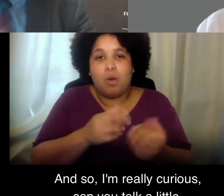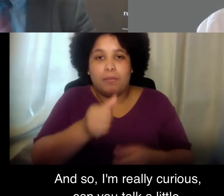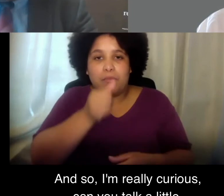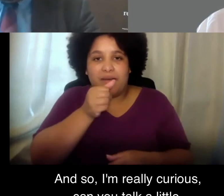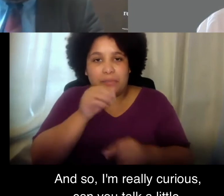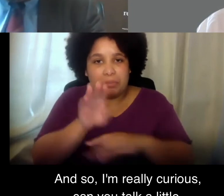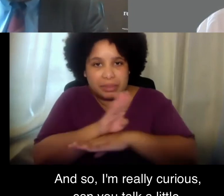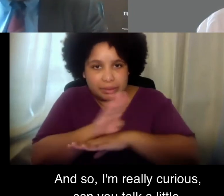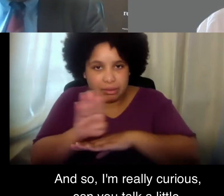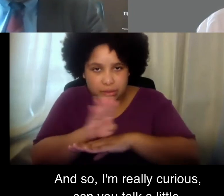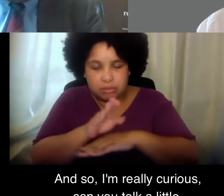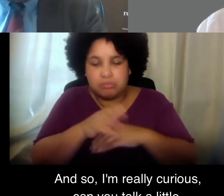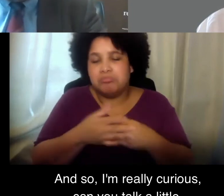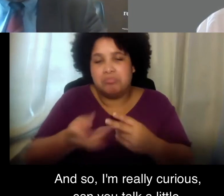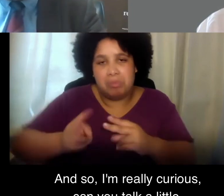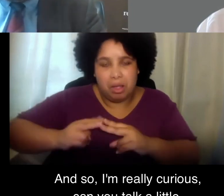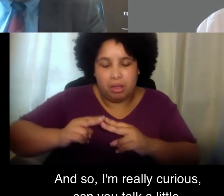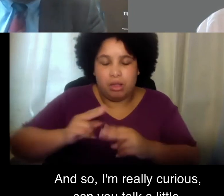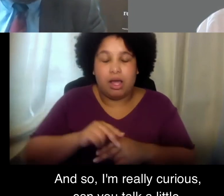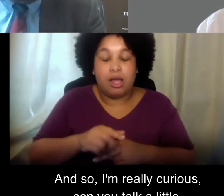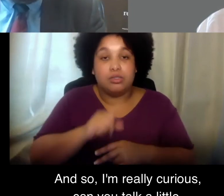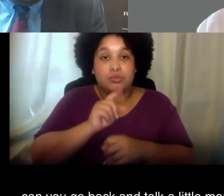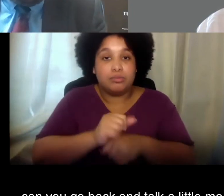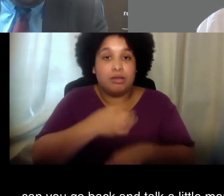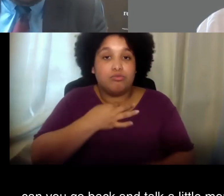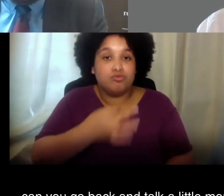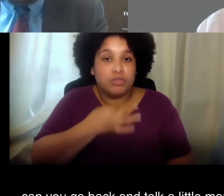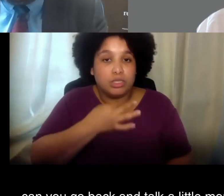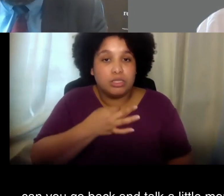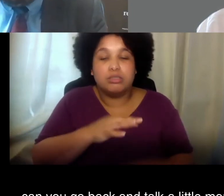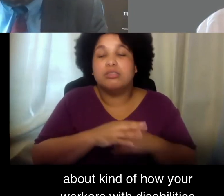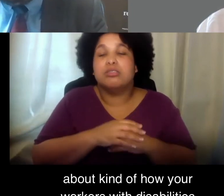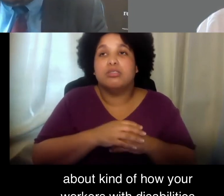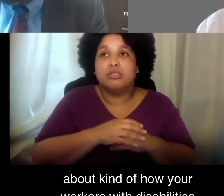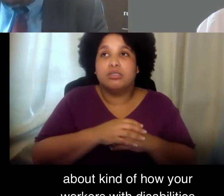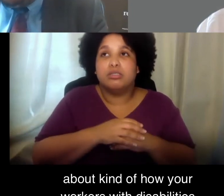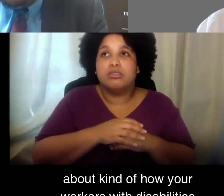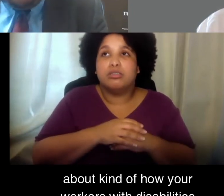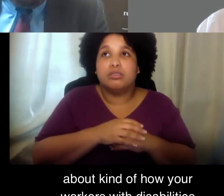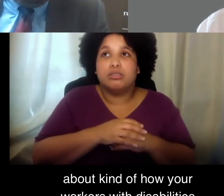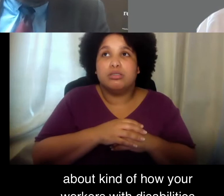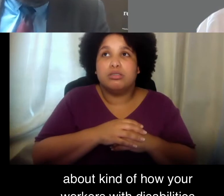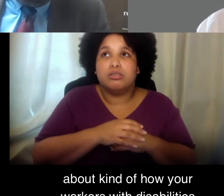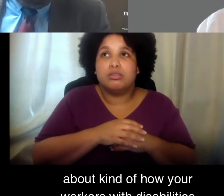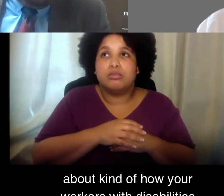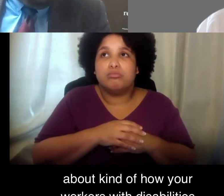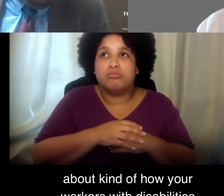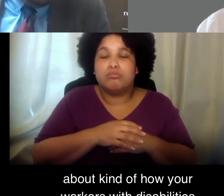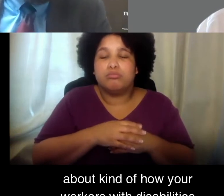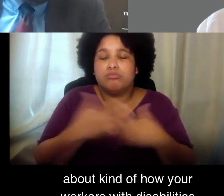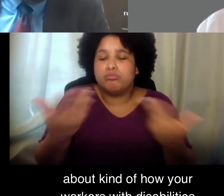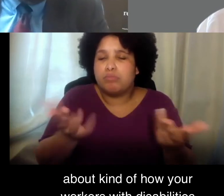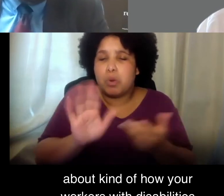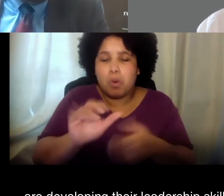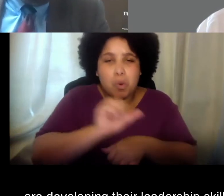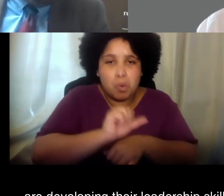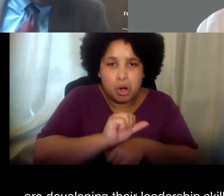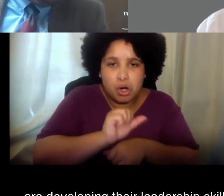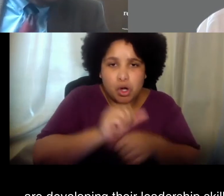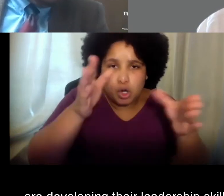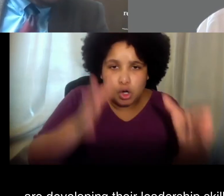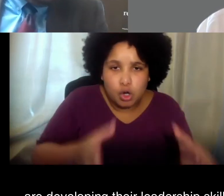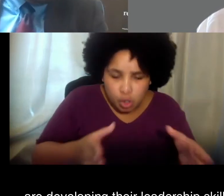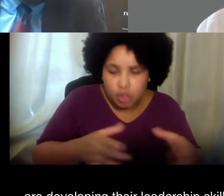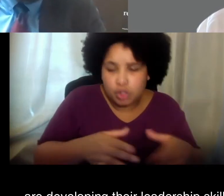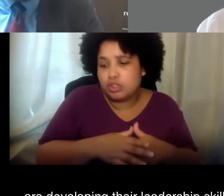business. And so I'm really curious. Can you go back and talk a little more about kind of how your workers with disabilities are developing